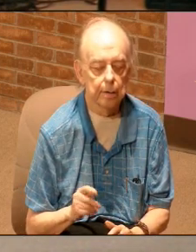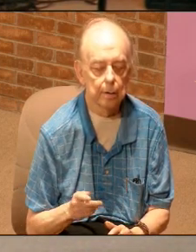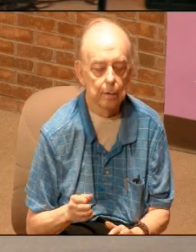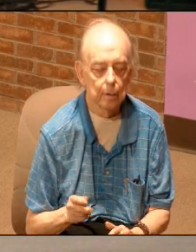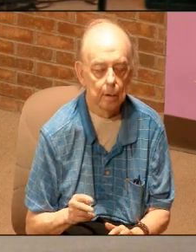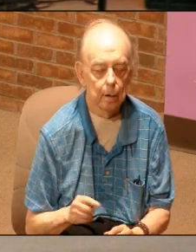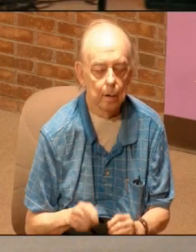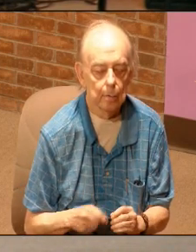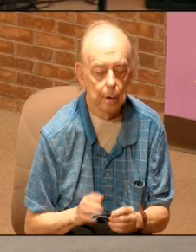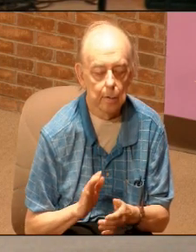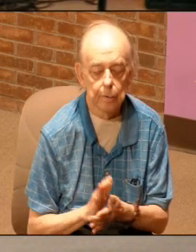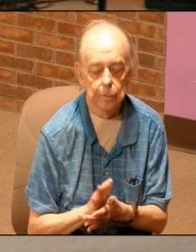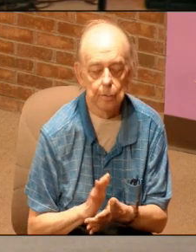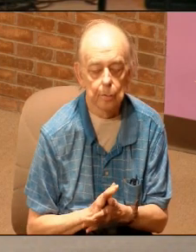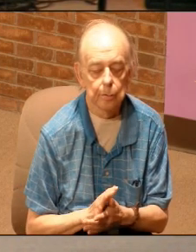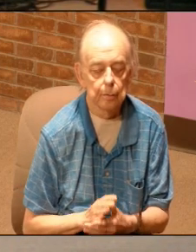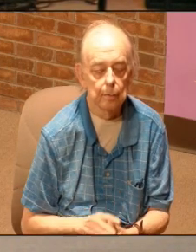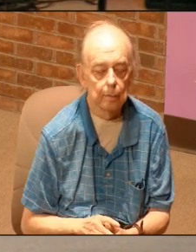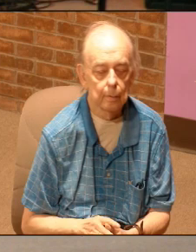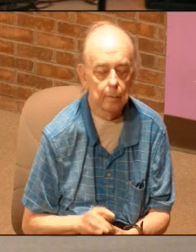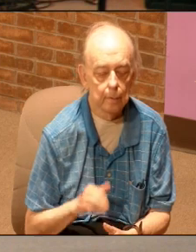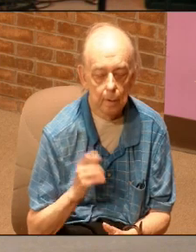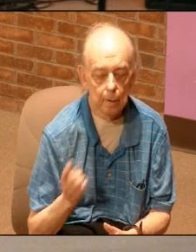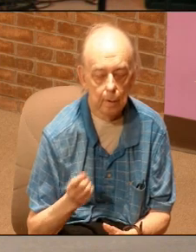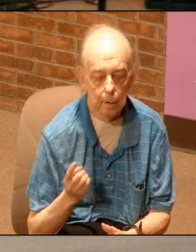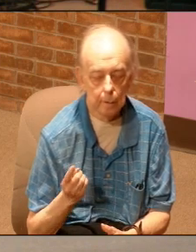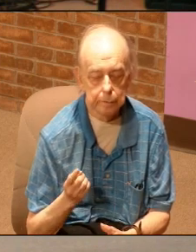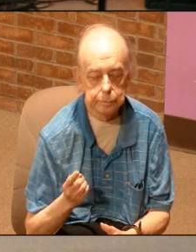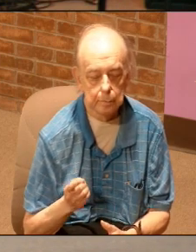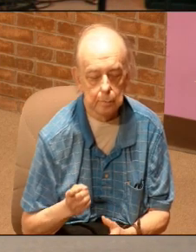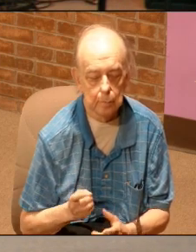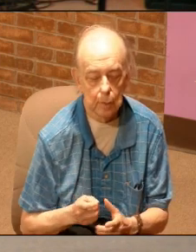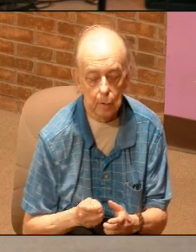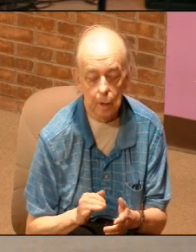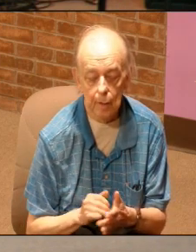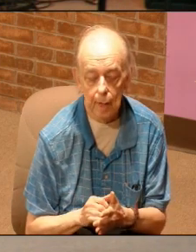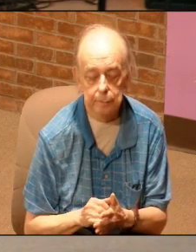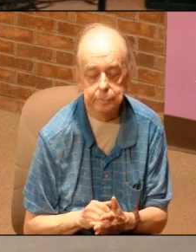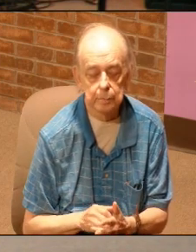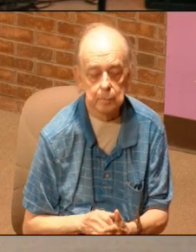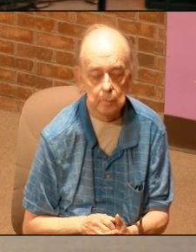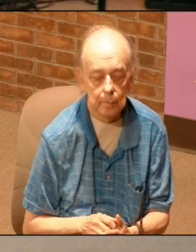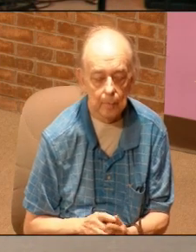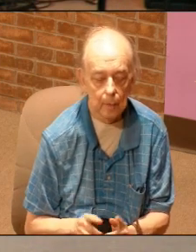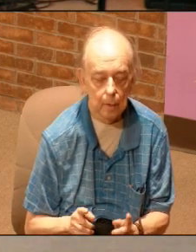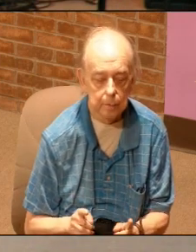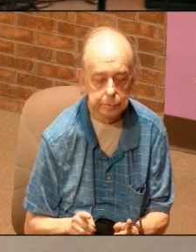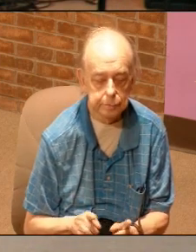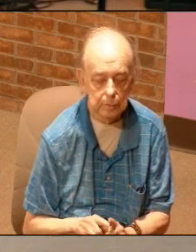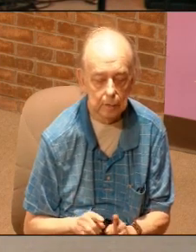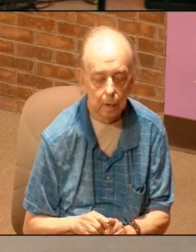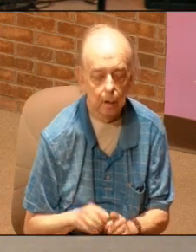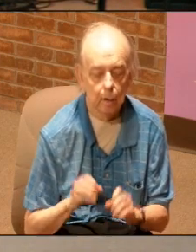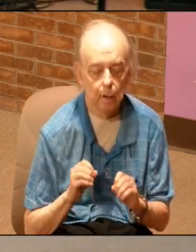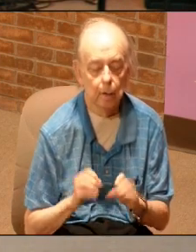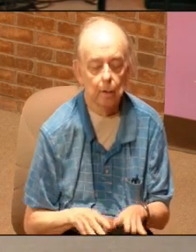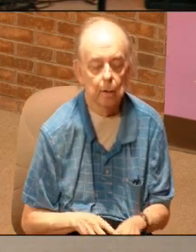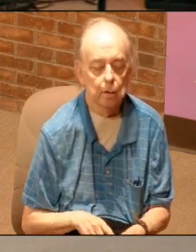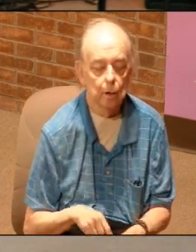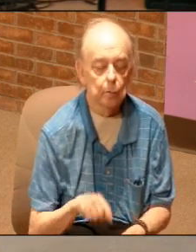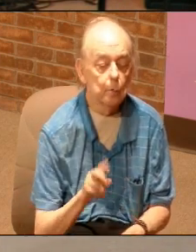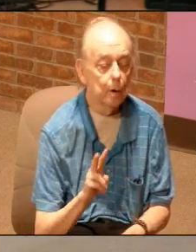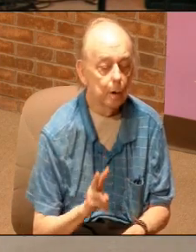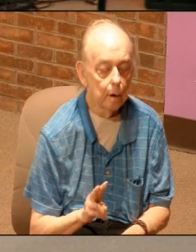around the schools. Not only was he able to run the marathon, but he had also lost